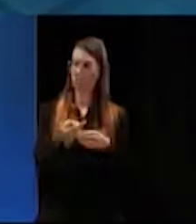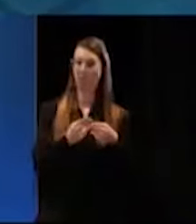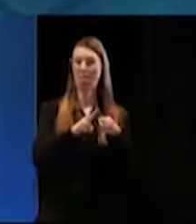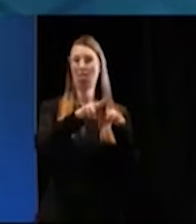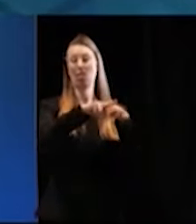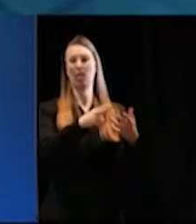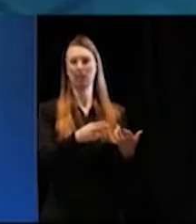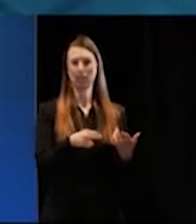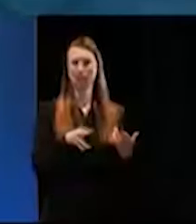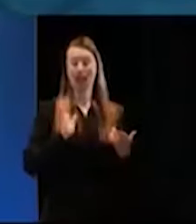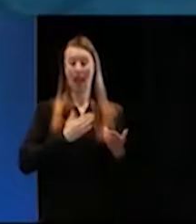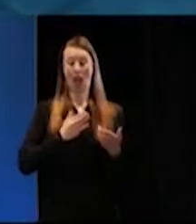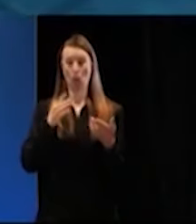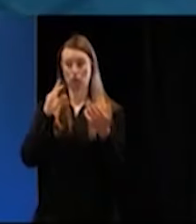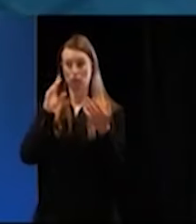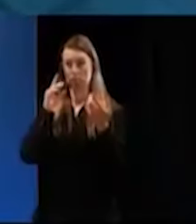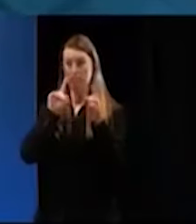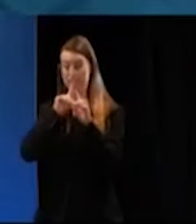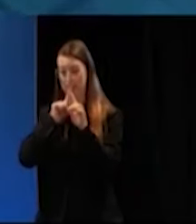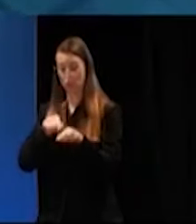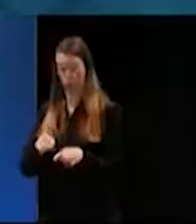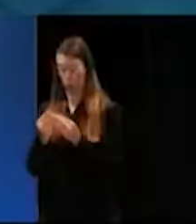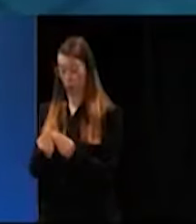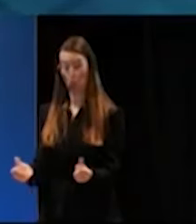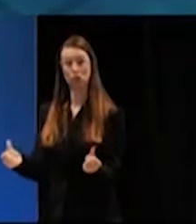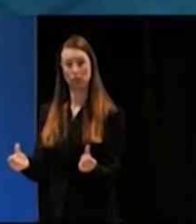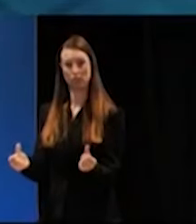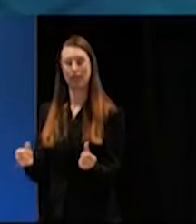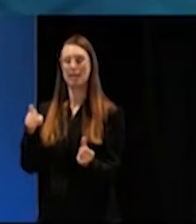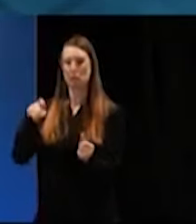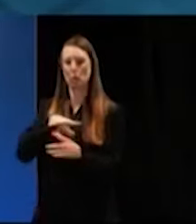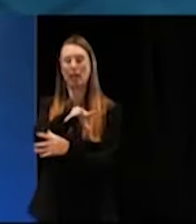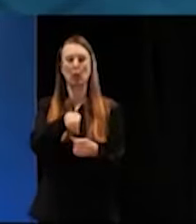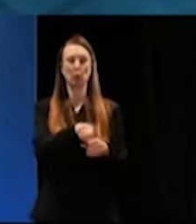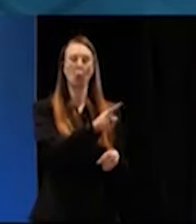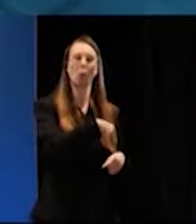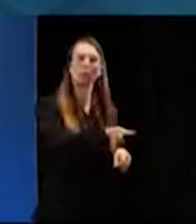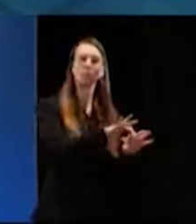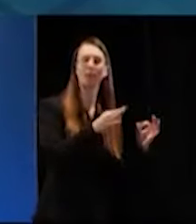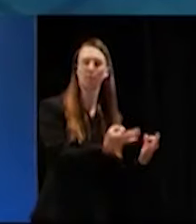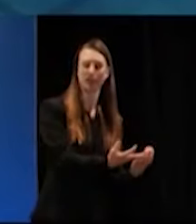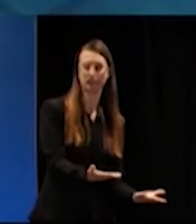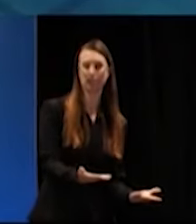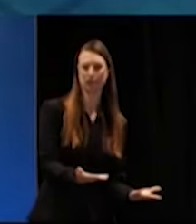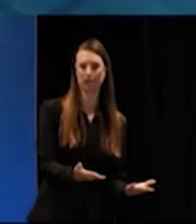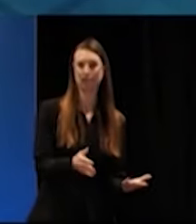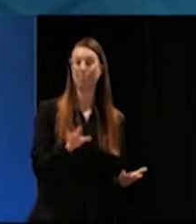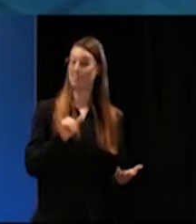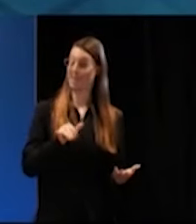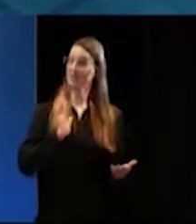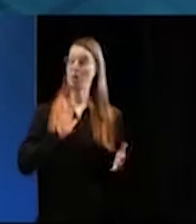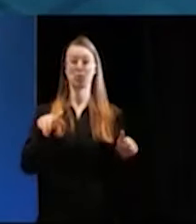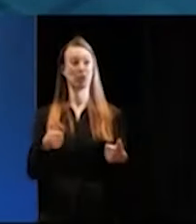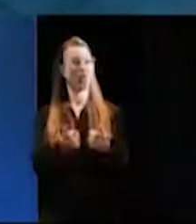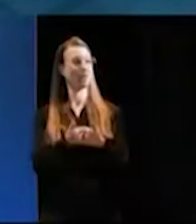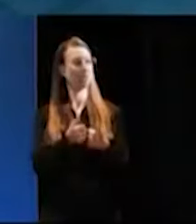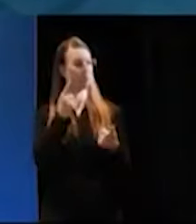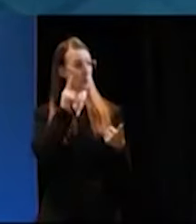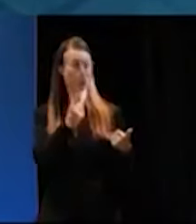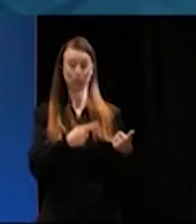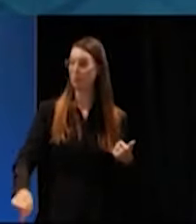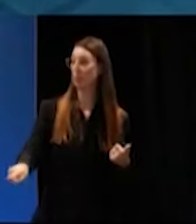into consideration as well. So add that to your formula of solutions. That's our challenge to the people in this room today.